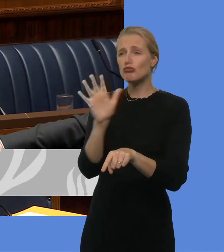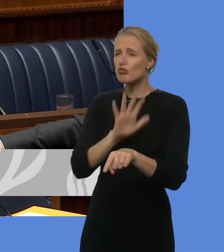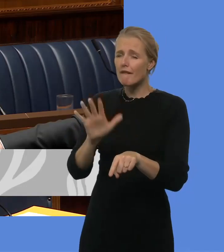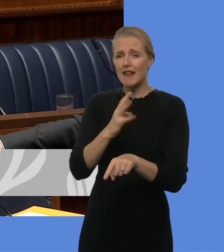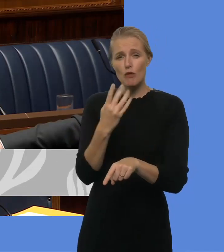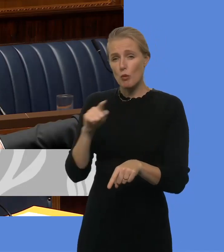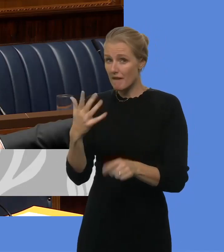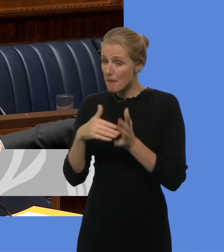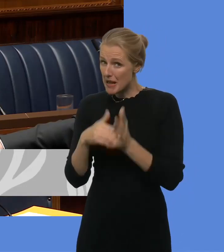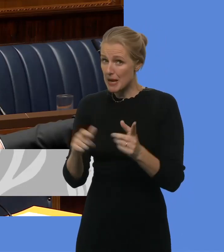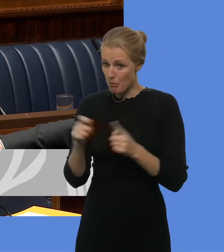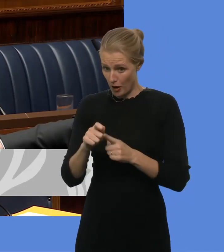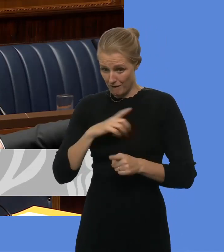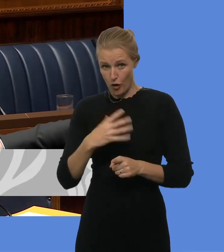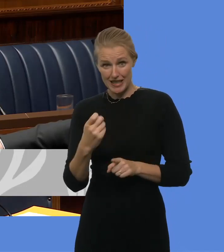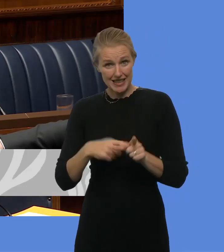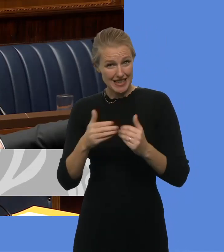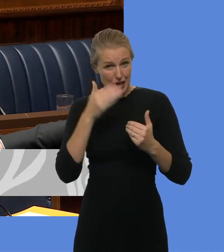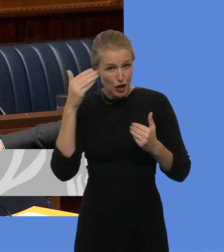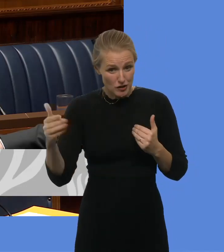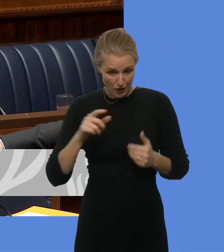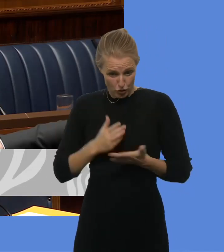£4.5 million over the next 10 years.